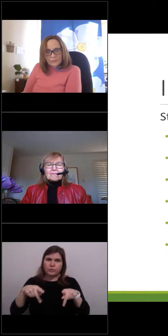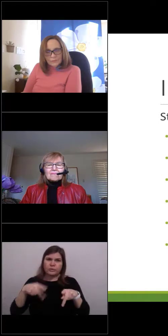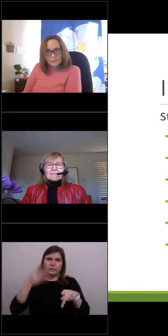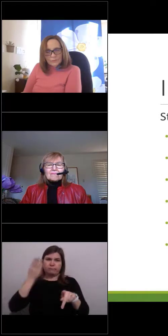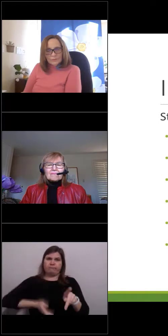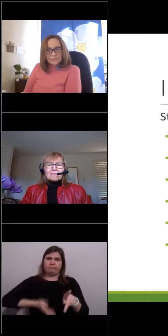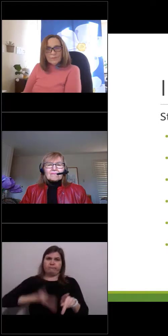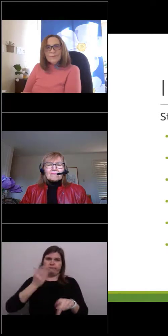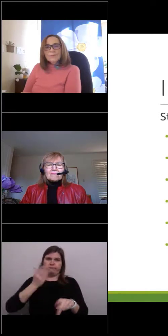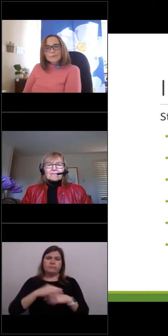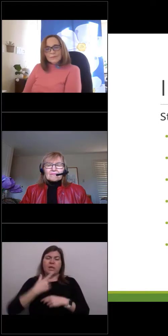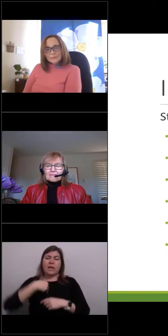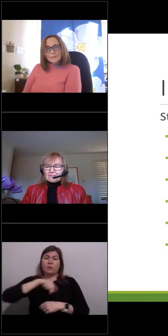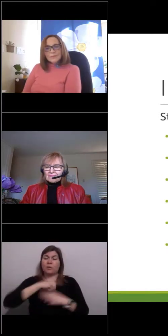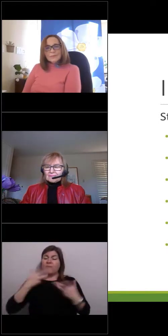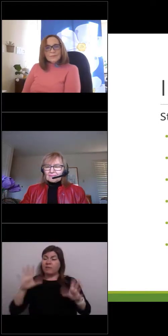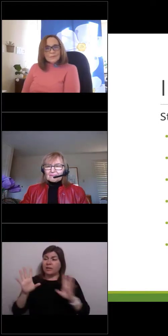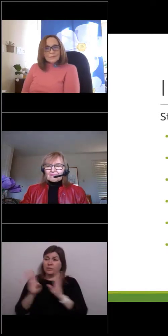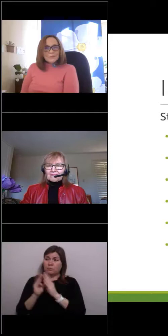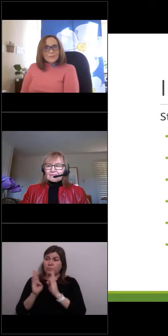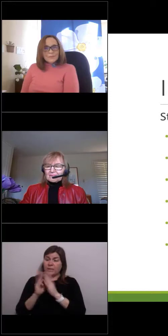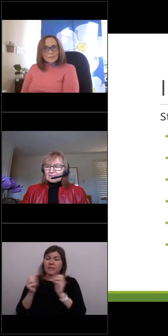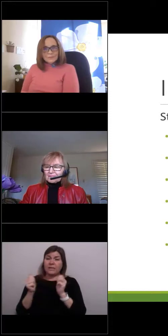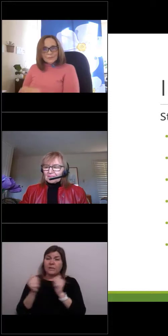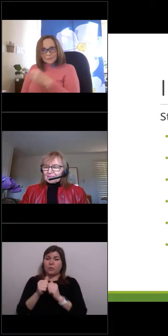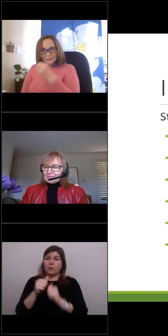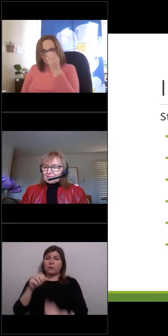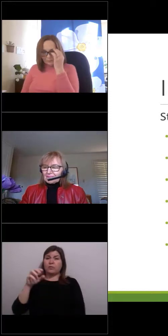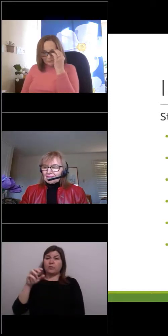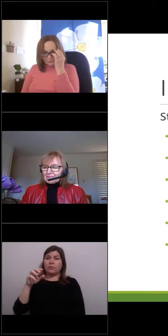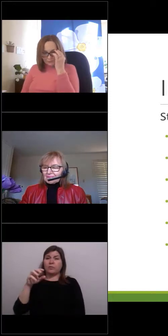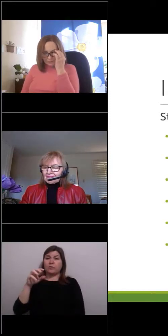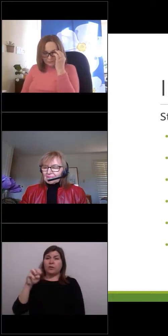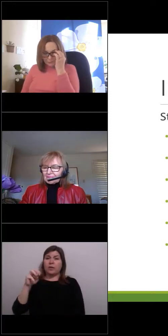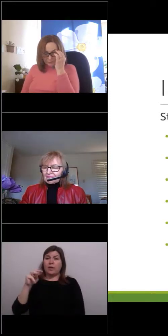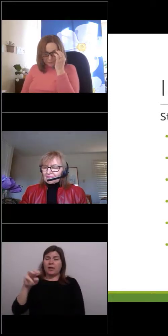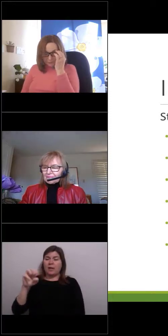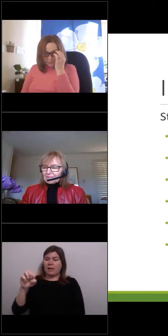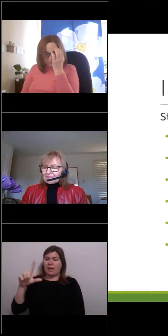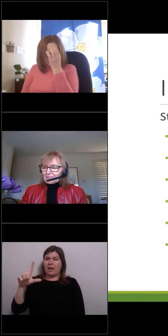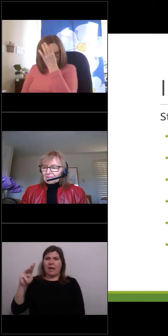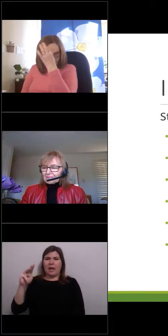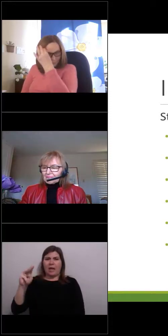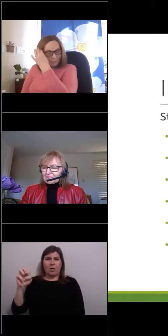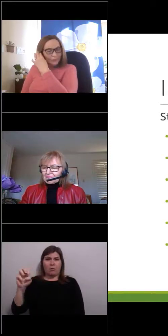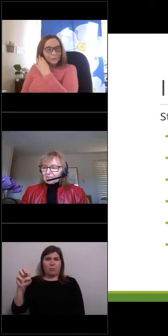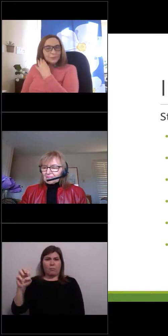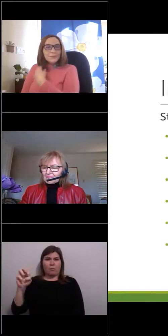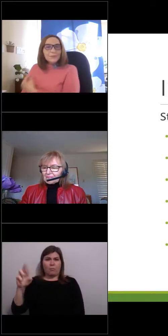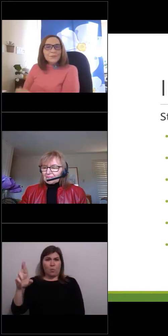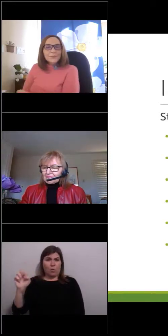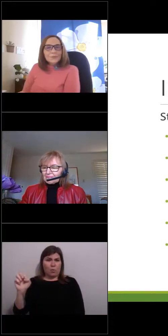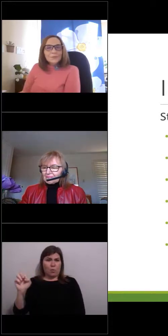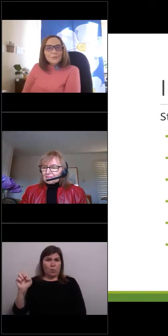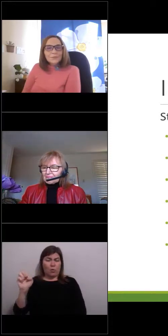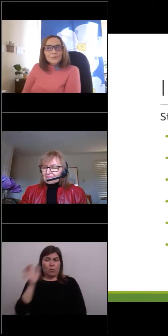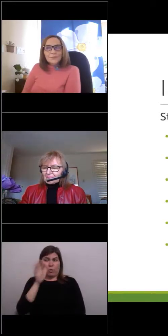is the Parliamentary Secretary for Seniors and Long-Term Care, on January 12th, where we asked